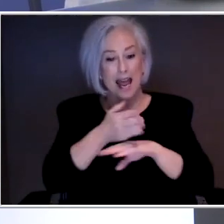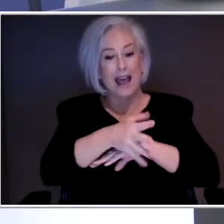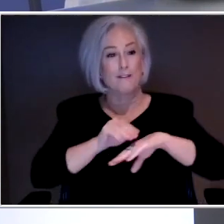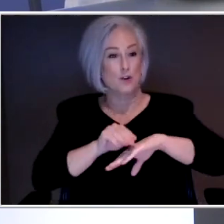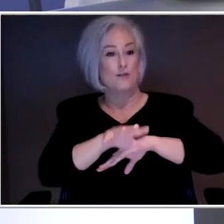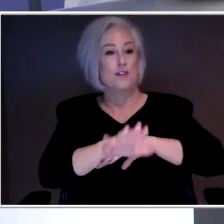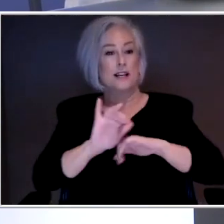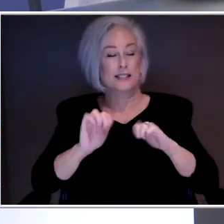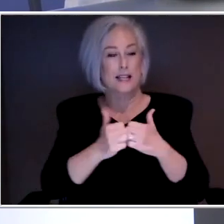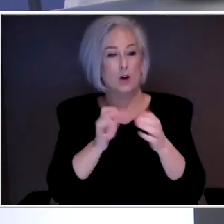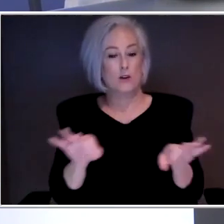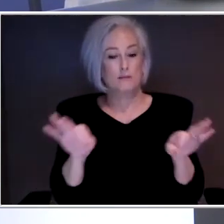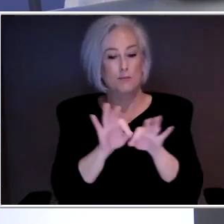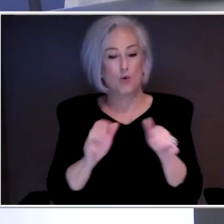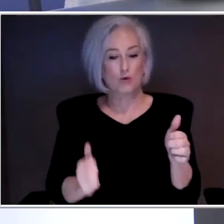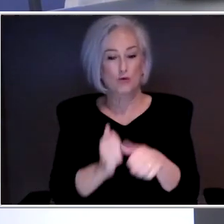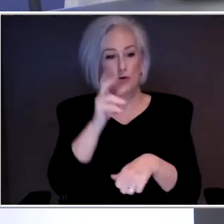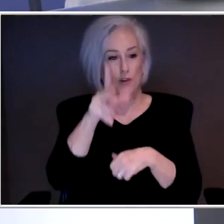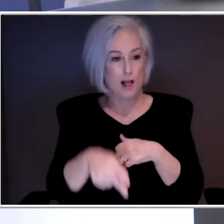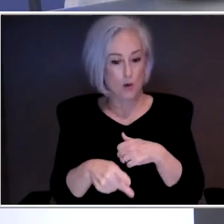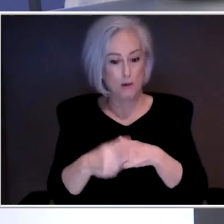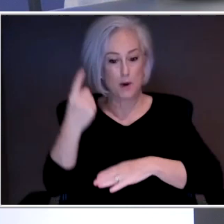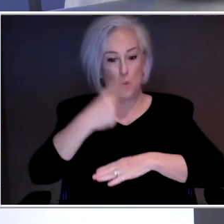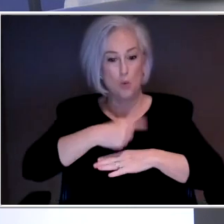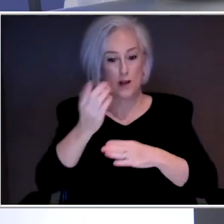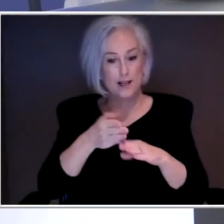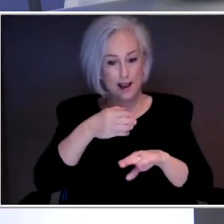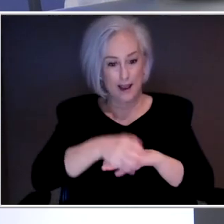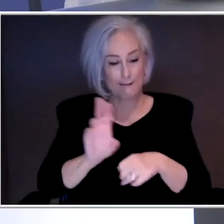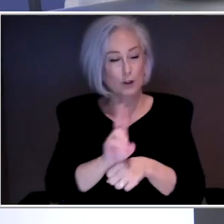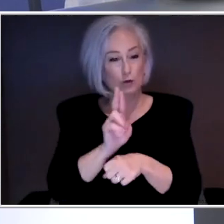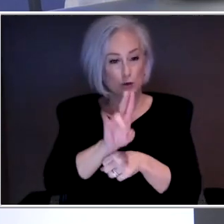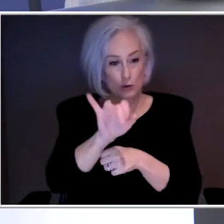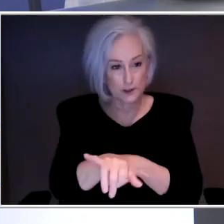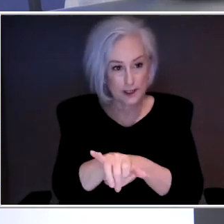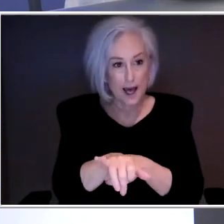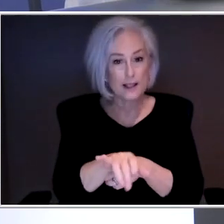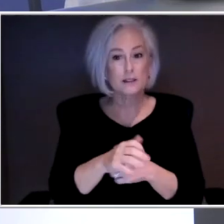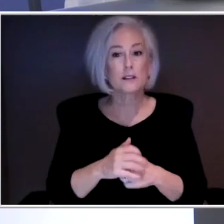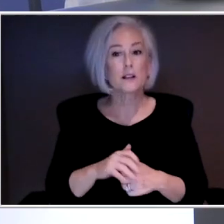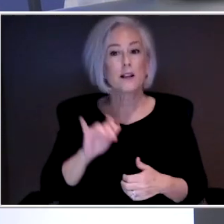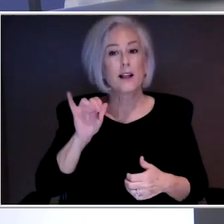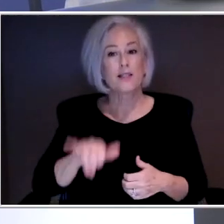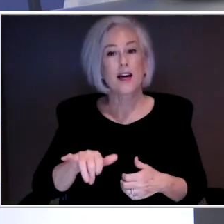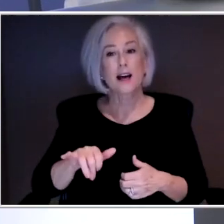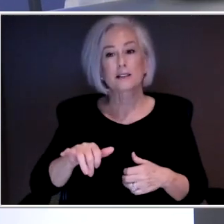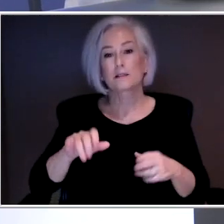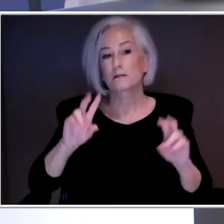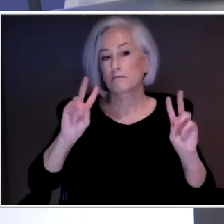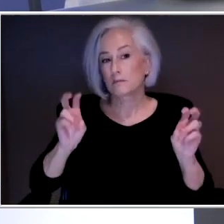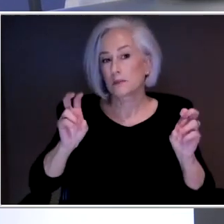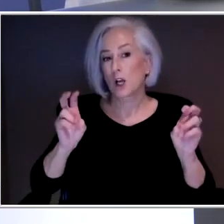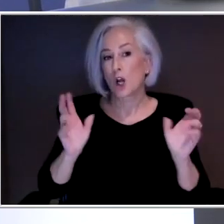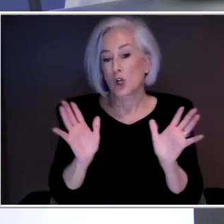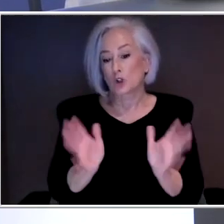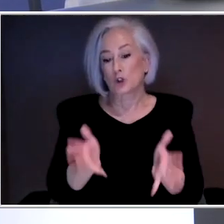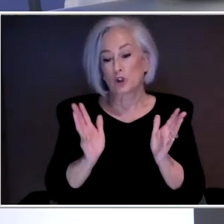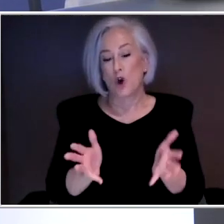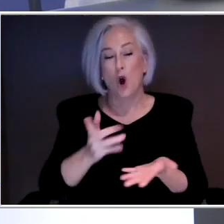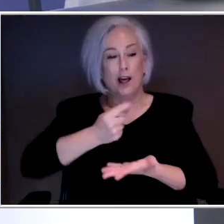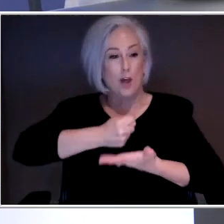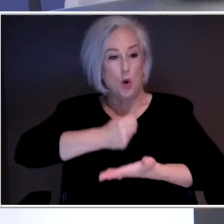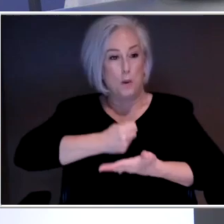to follow up the day after or immediately after. And would that be considered talk therapy, where you're sitting there talking to the person about what they